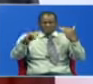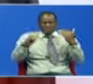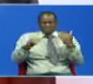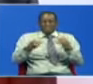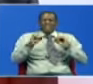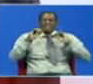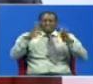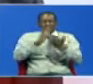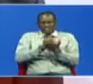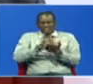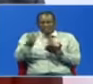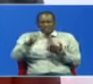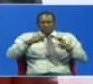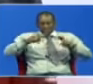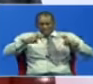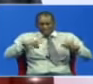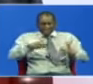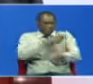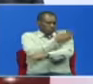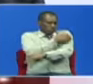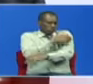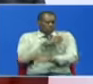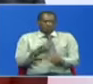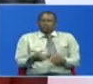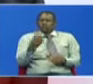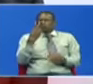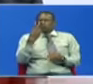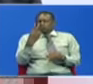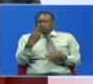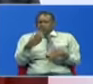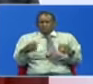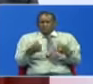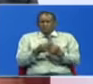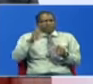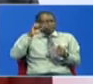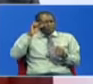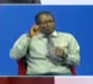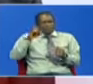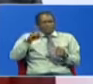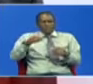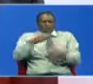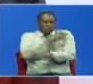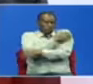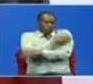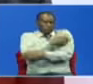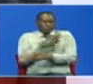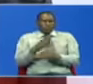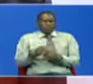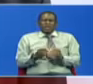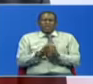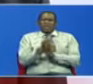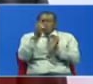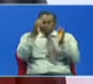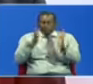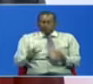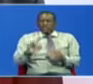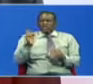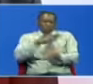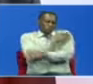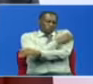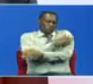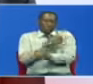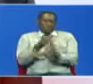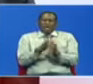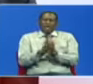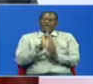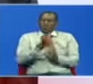Teaching Referral and Research Hospital, 2 occurred at the Coast General Hospital in Mombasa, and 1 in Nairobi Hospital. And of course, I